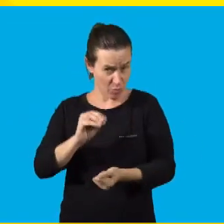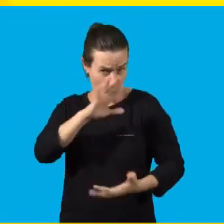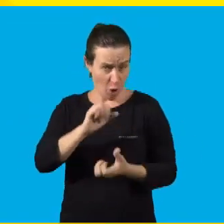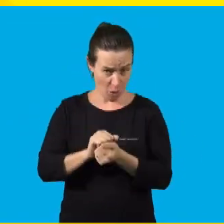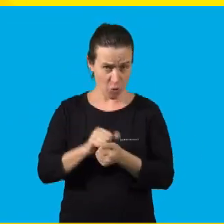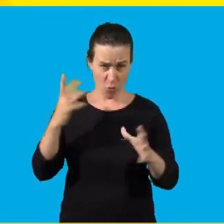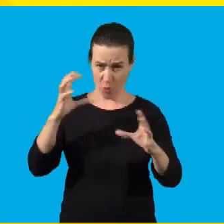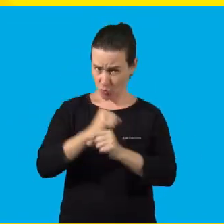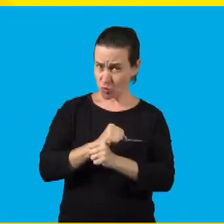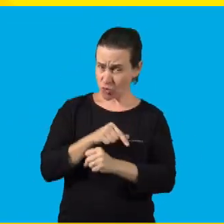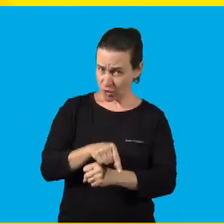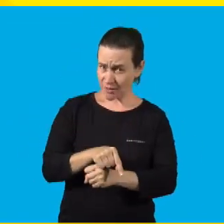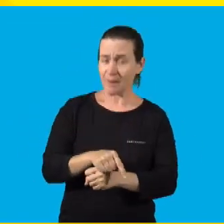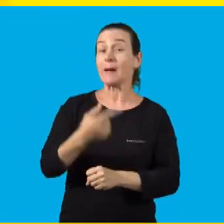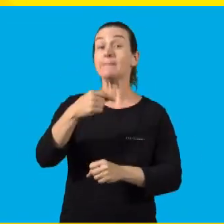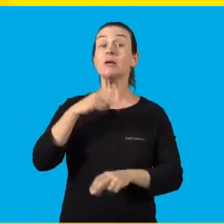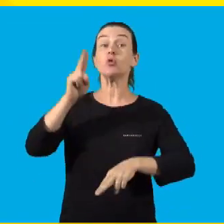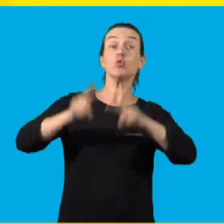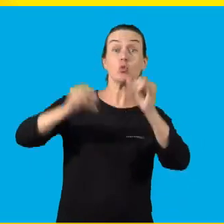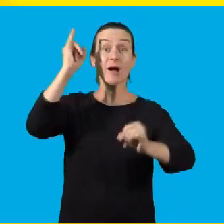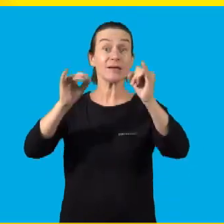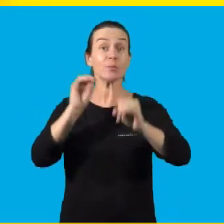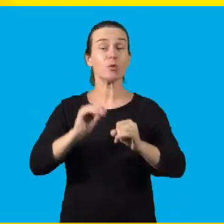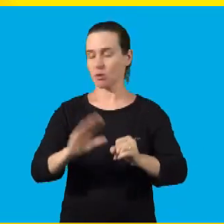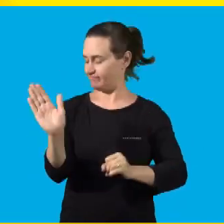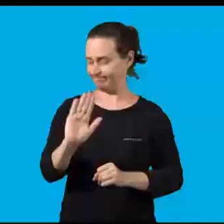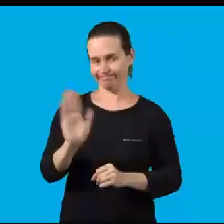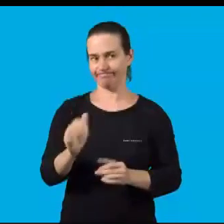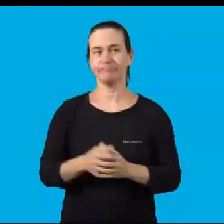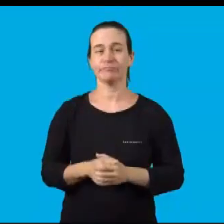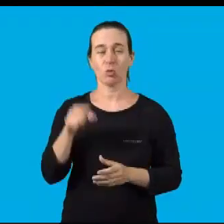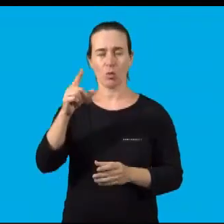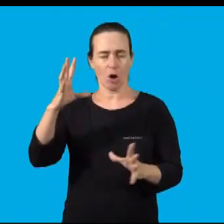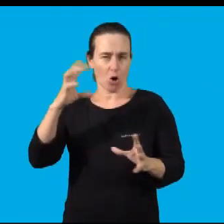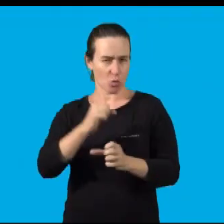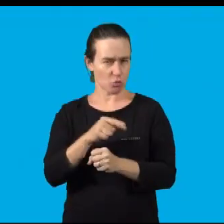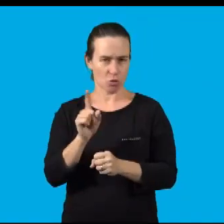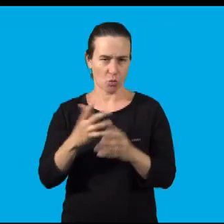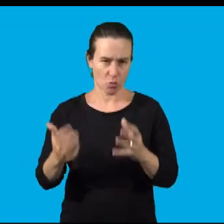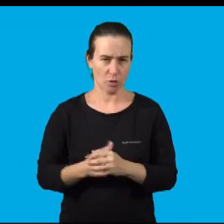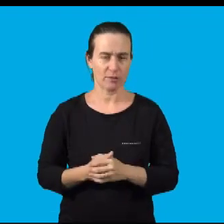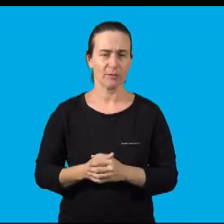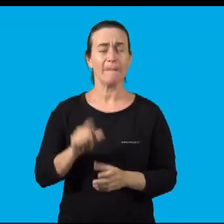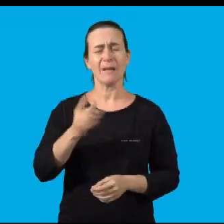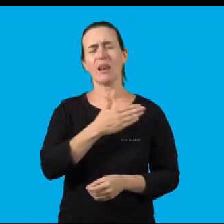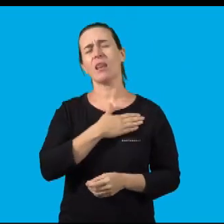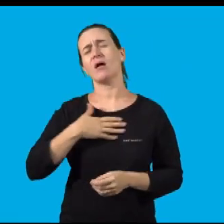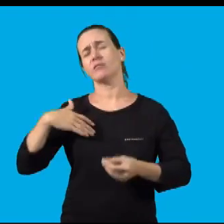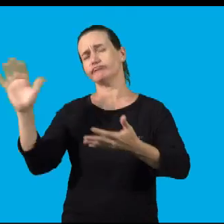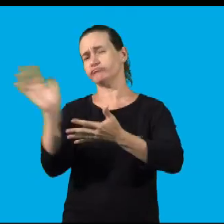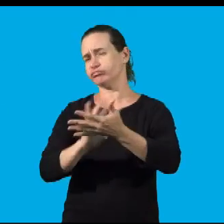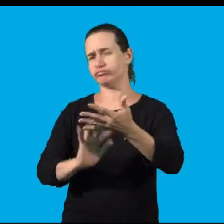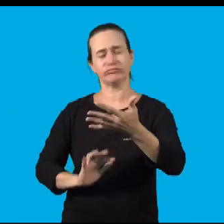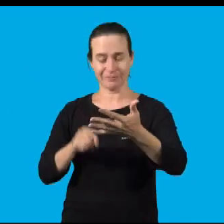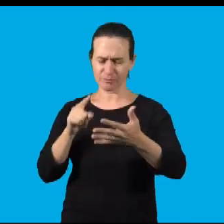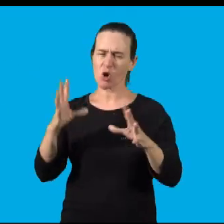evidence within my concluding paragraph. So here it says again, your conclusion does not have to be